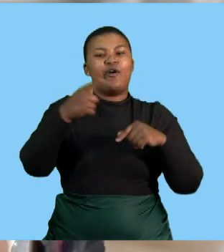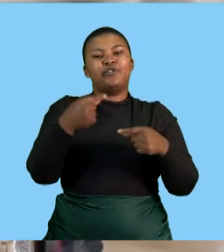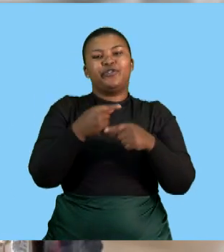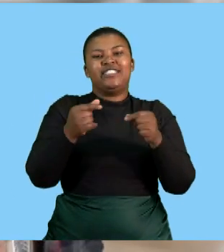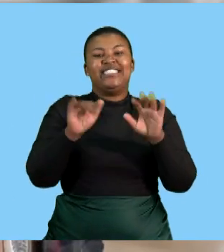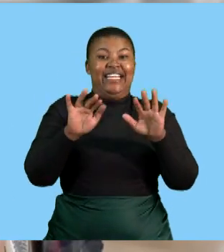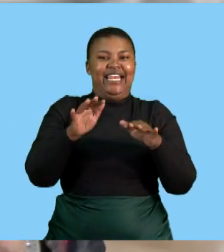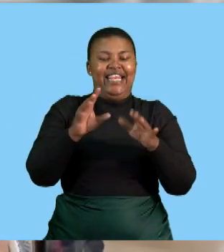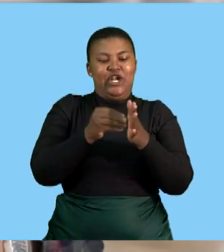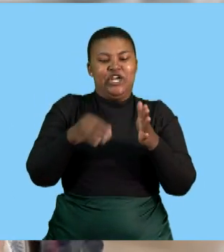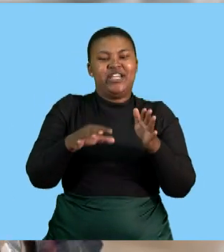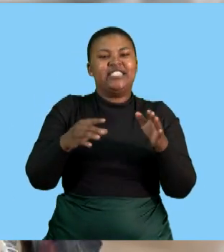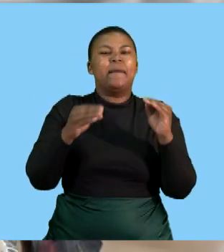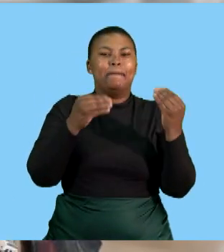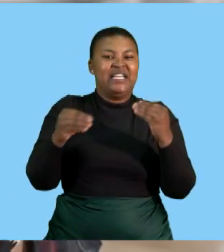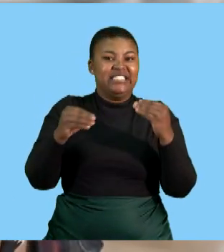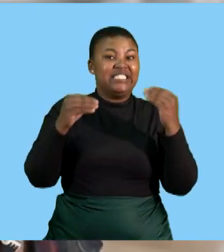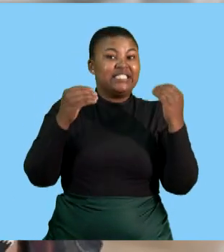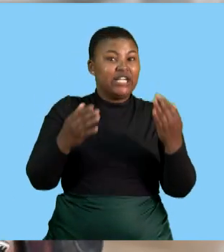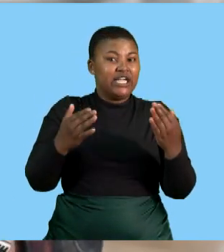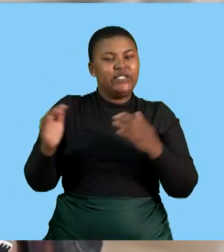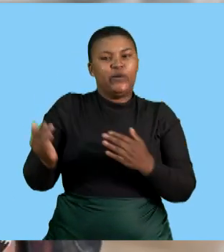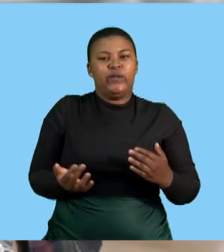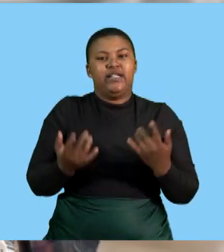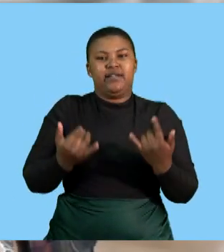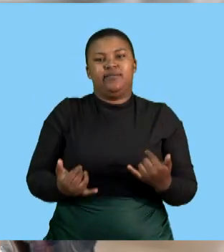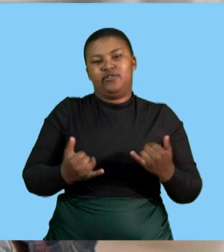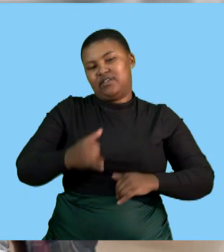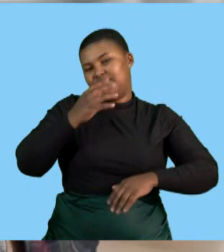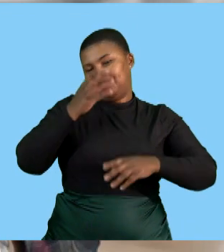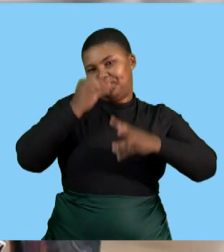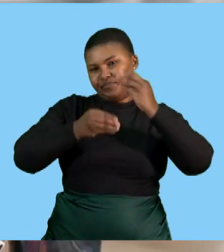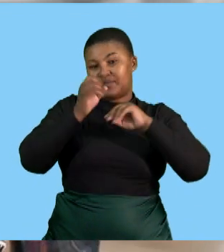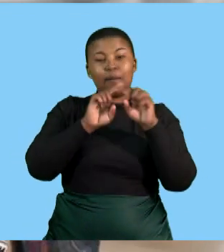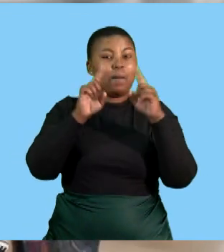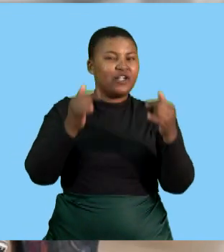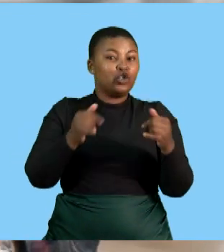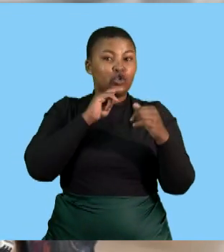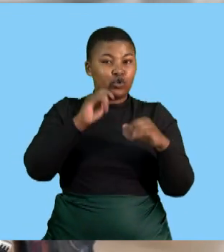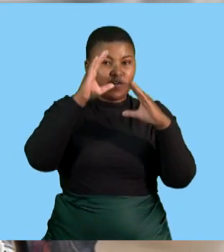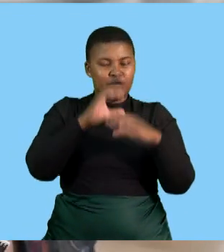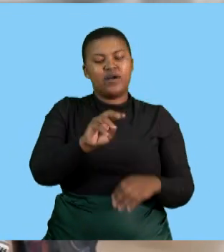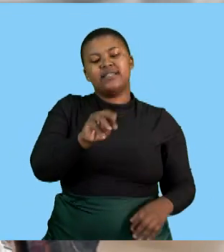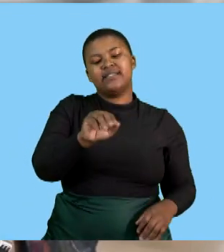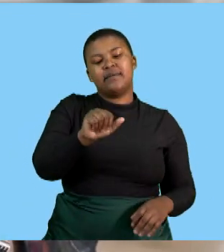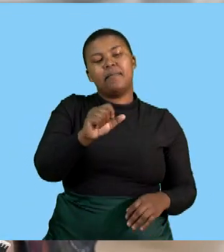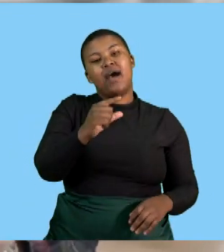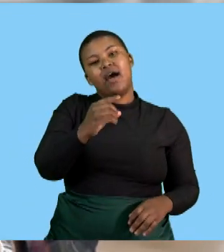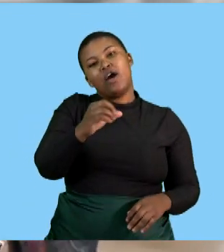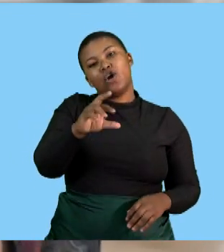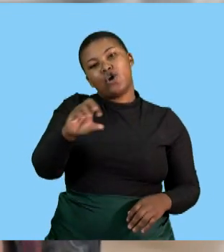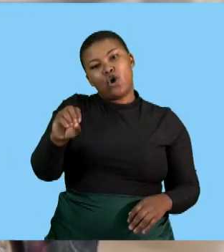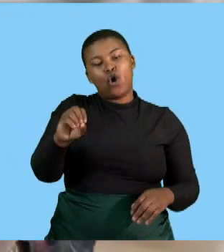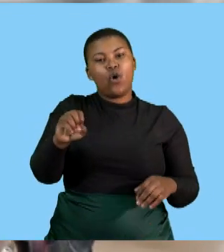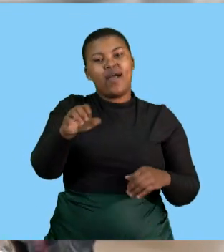Hello all our Grade 10 Business Studies learners, and welcome to our lesson where we are going to focus on the macro environment, meaning